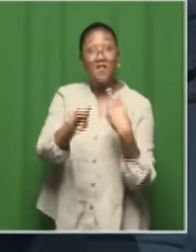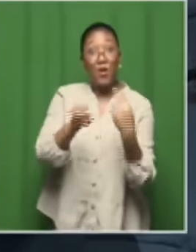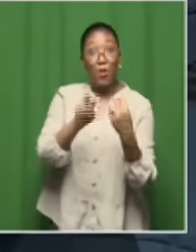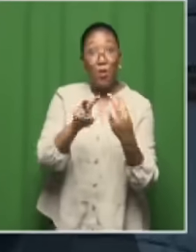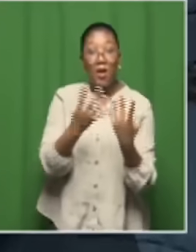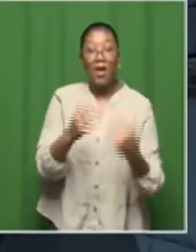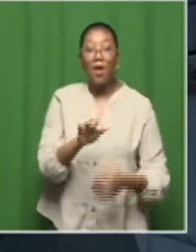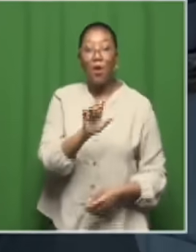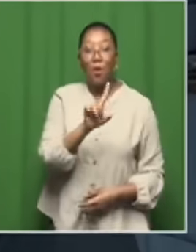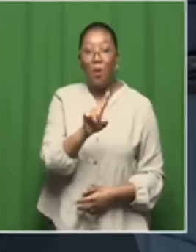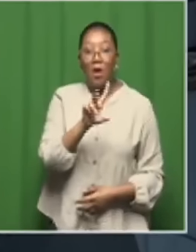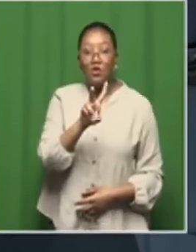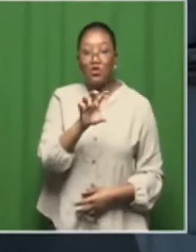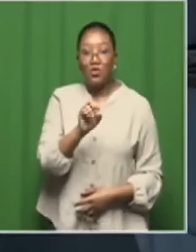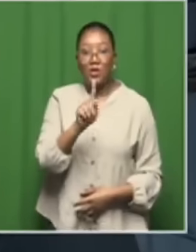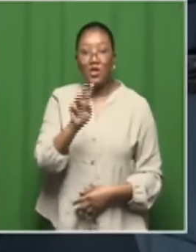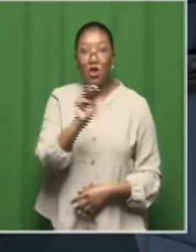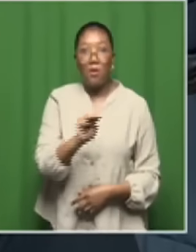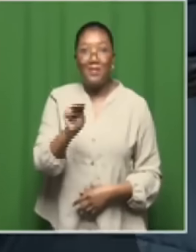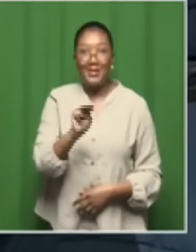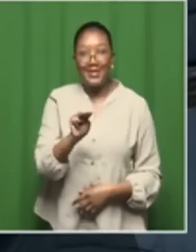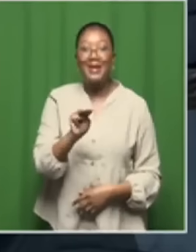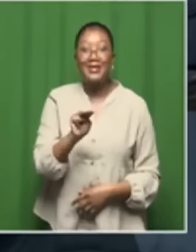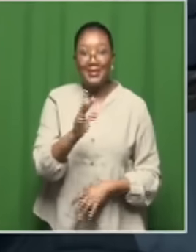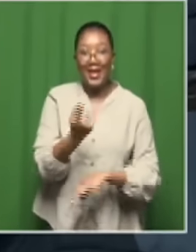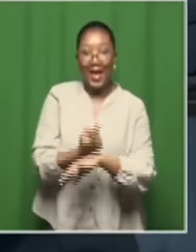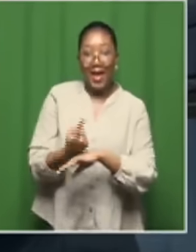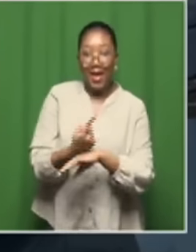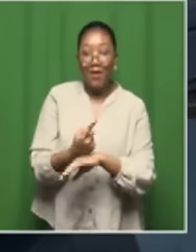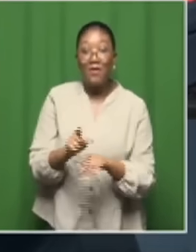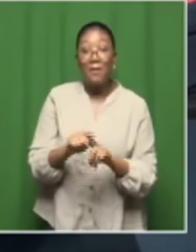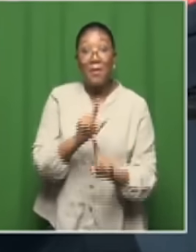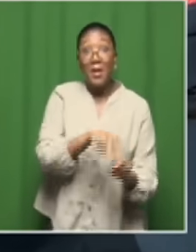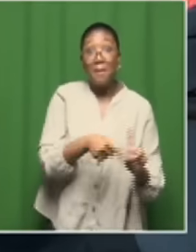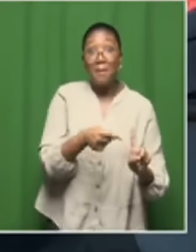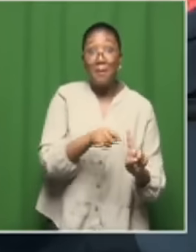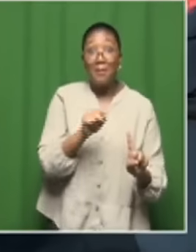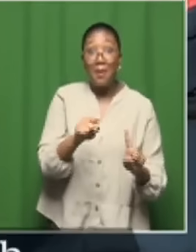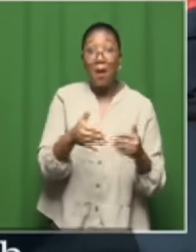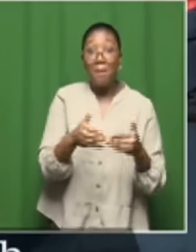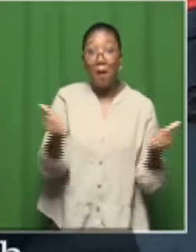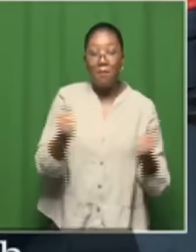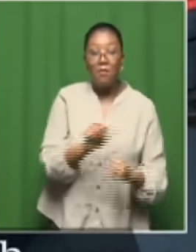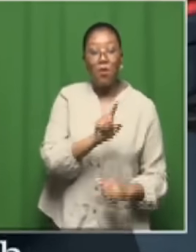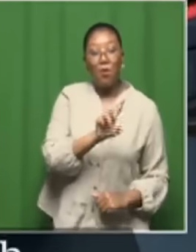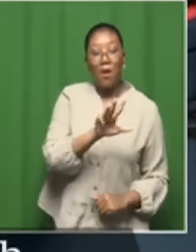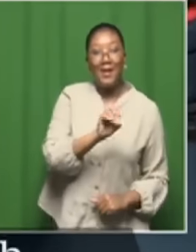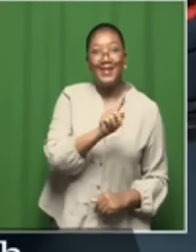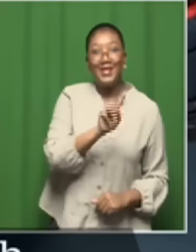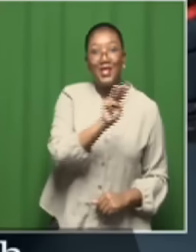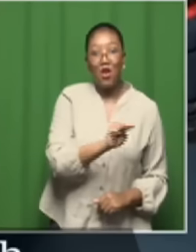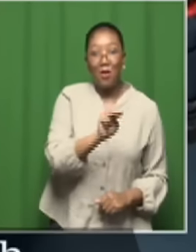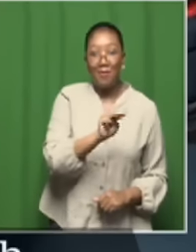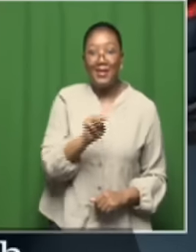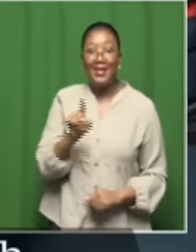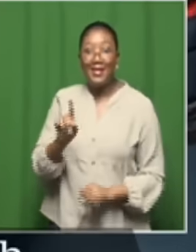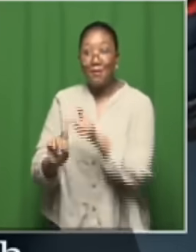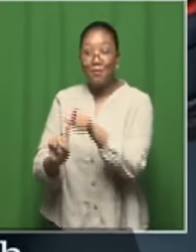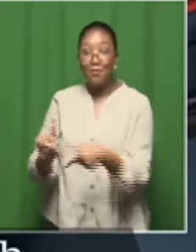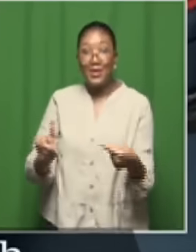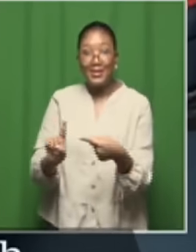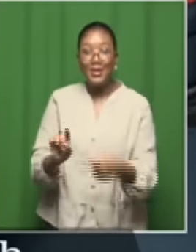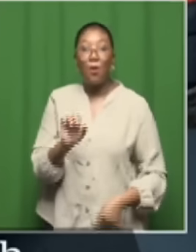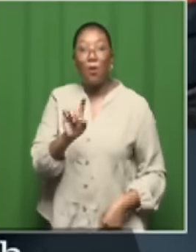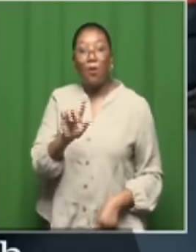120 km per hour. Of course, the one suspect was doing 190 km per hour, while the other one was doing 180 km per hour.